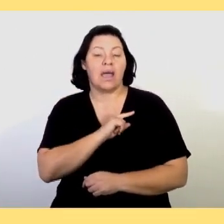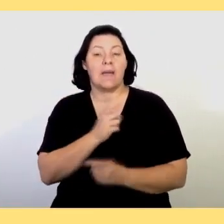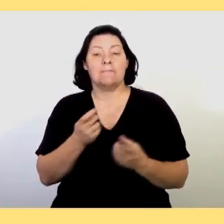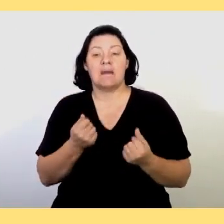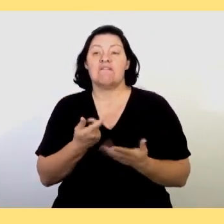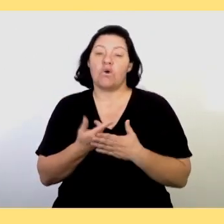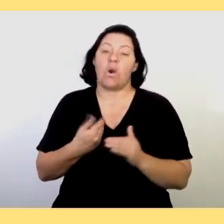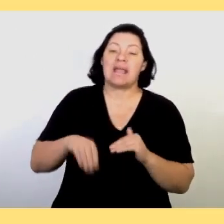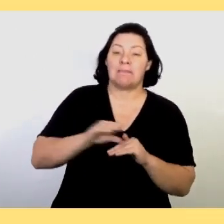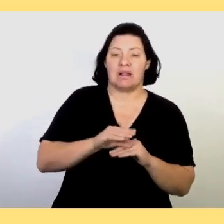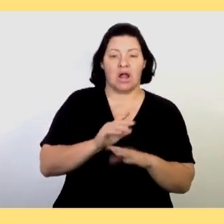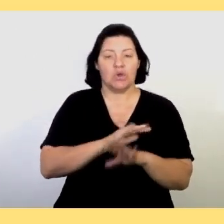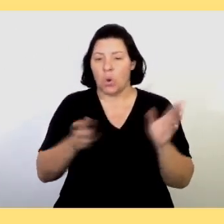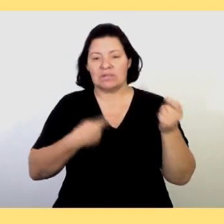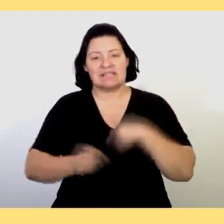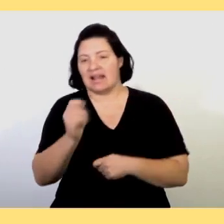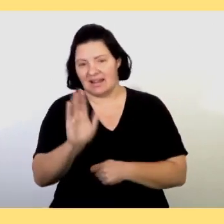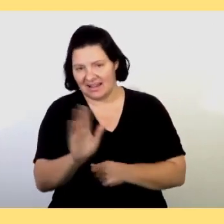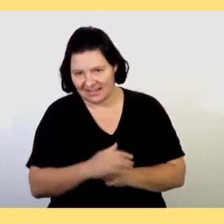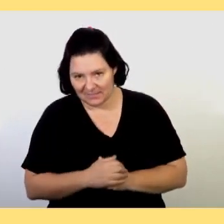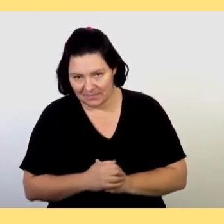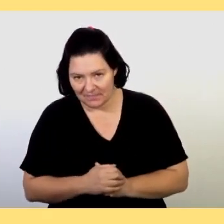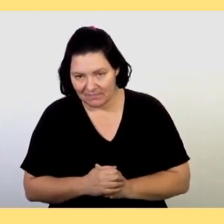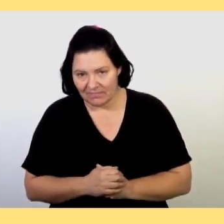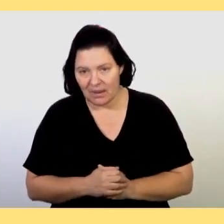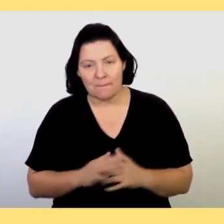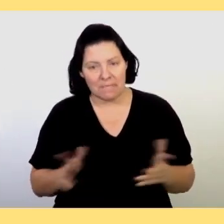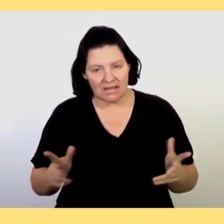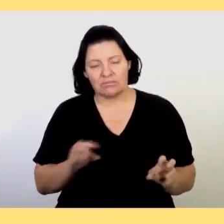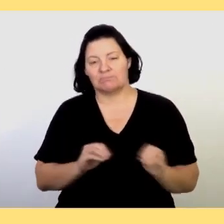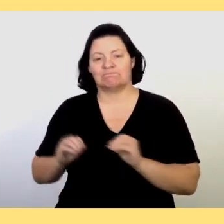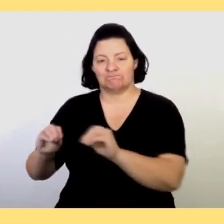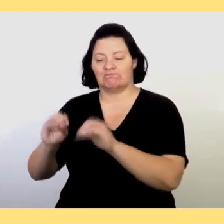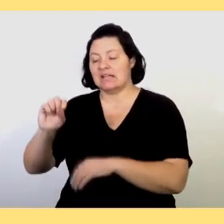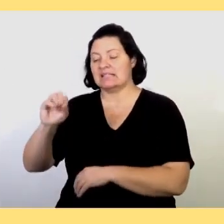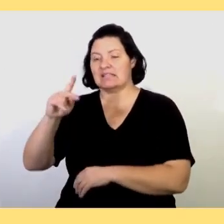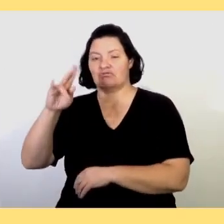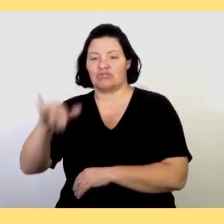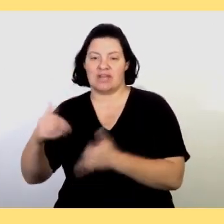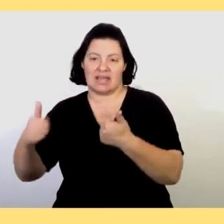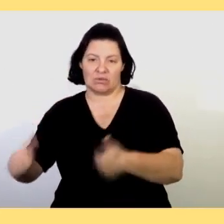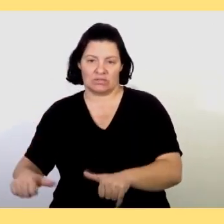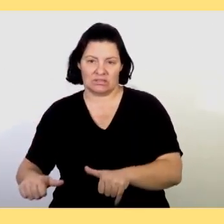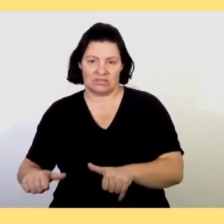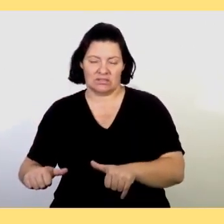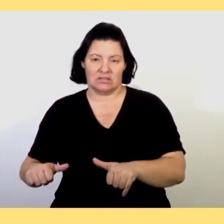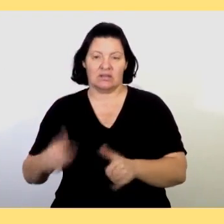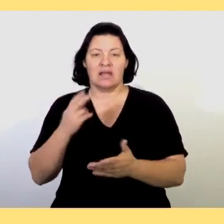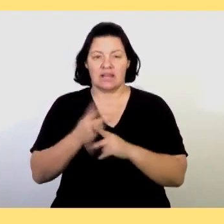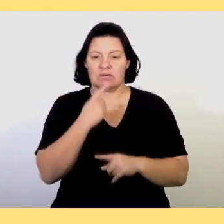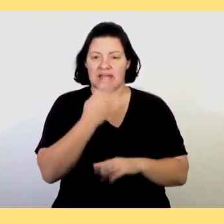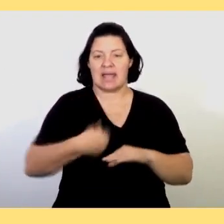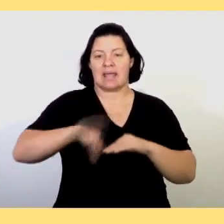was for capital. It must not come into the sales column, but rather we bring it to the sundry accounts, then we